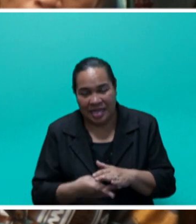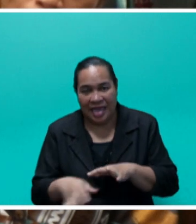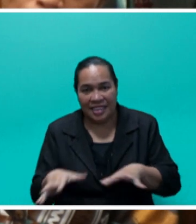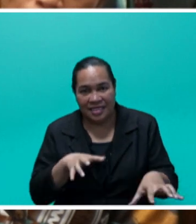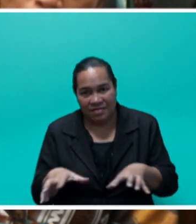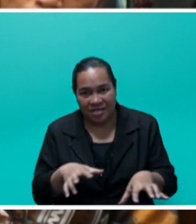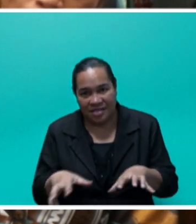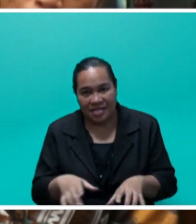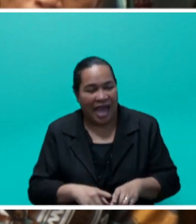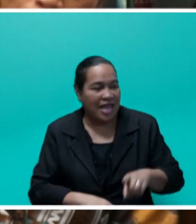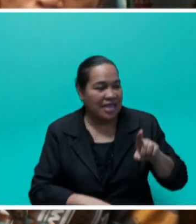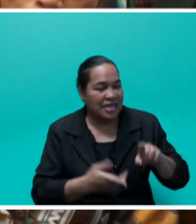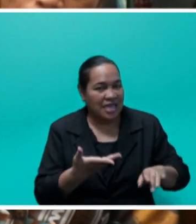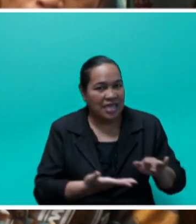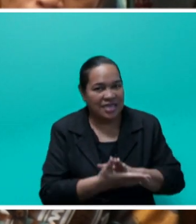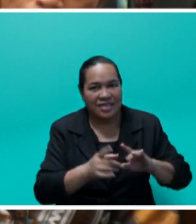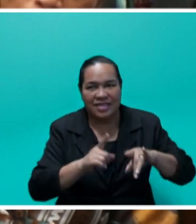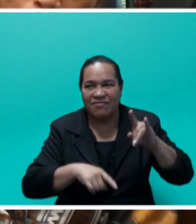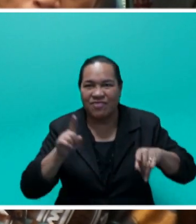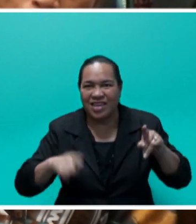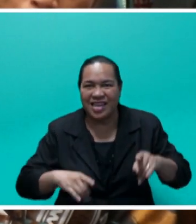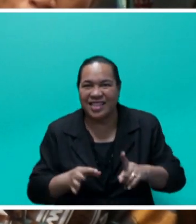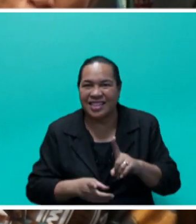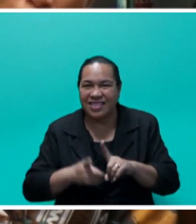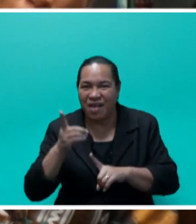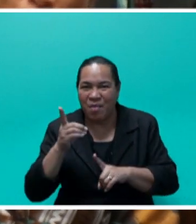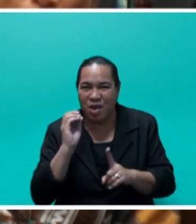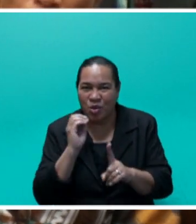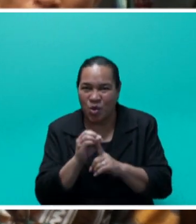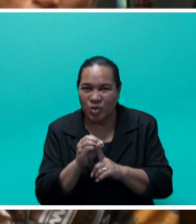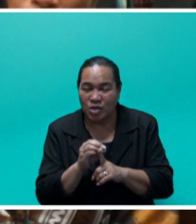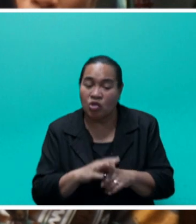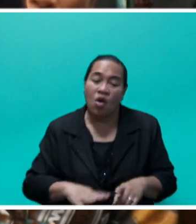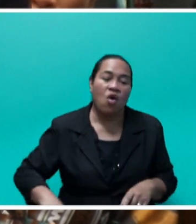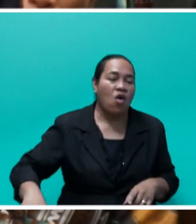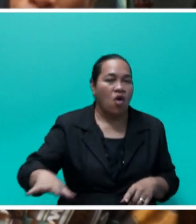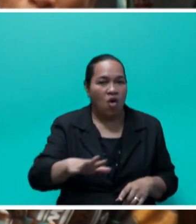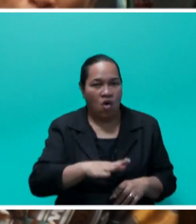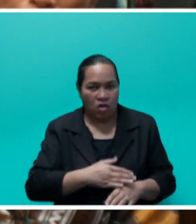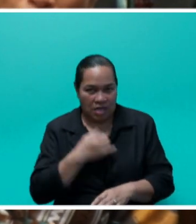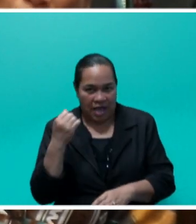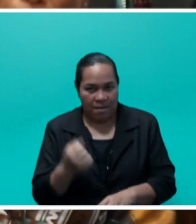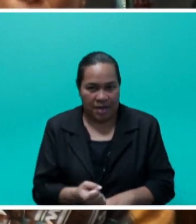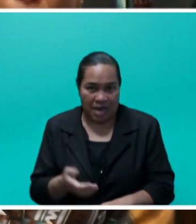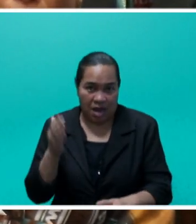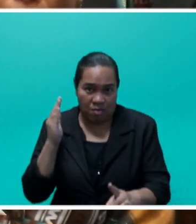activities under different development goals. So the whole of the government approach, Mr.